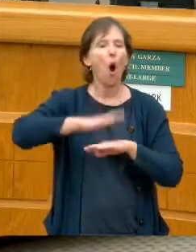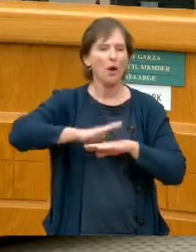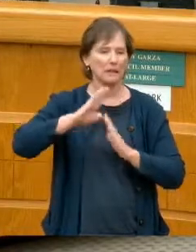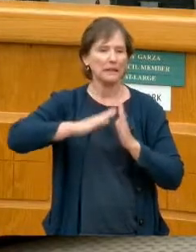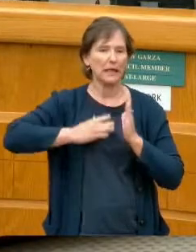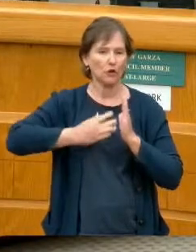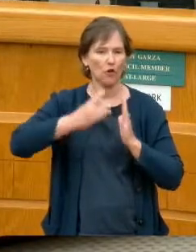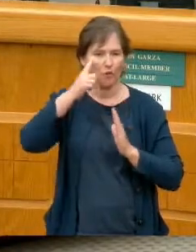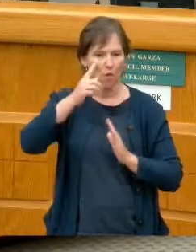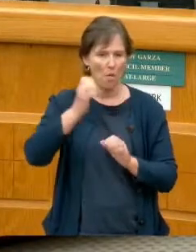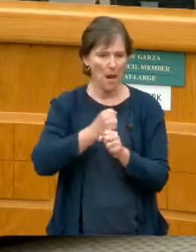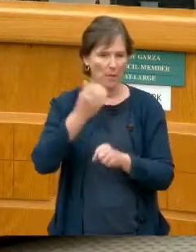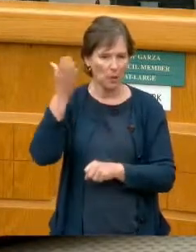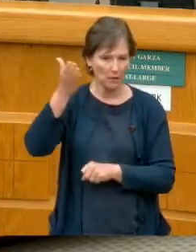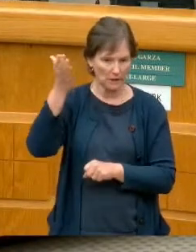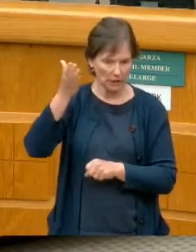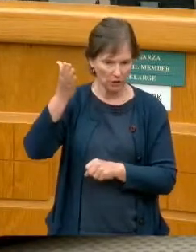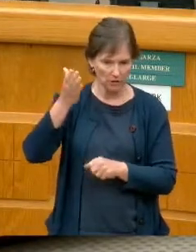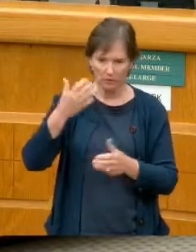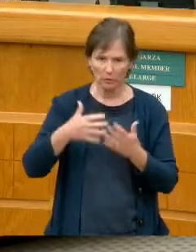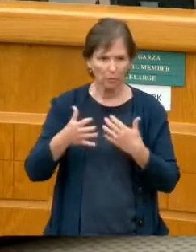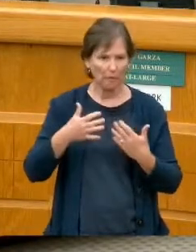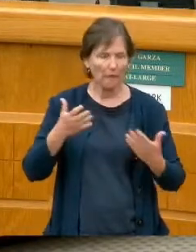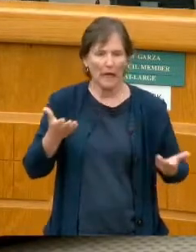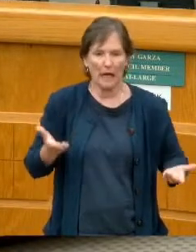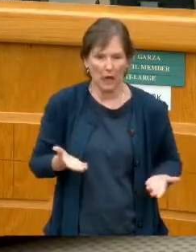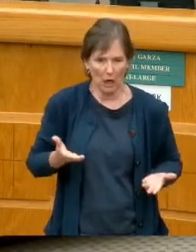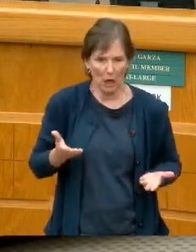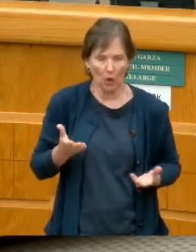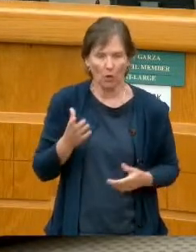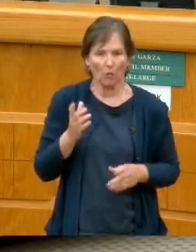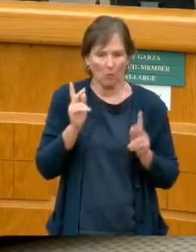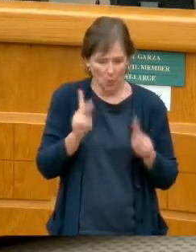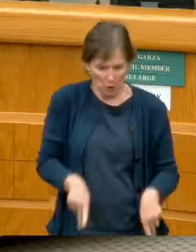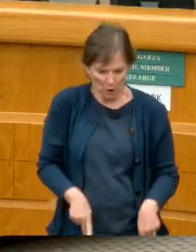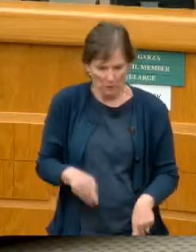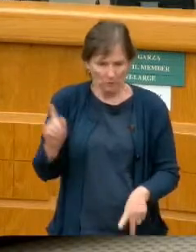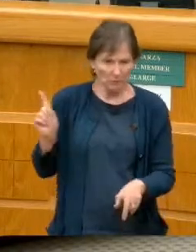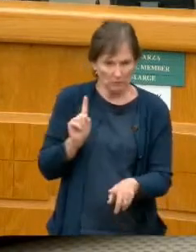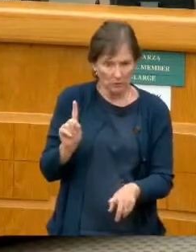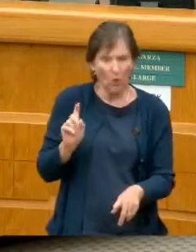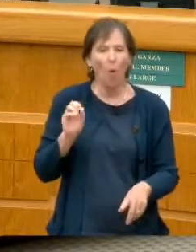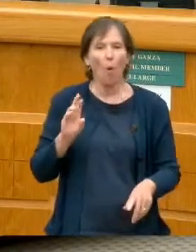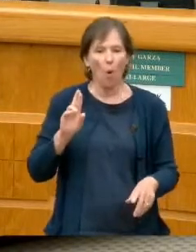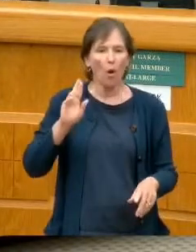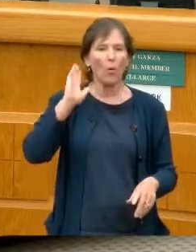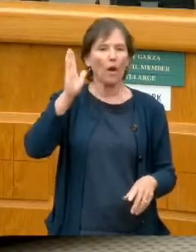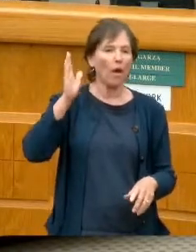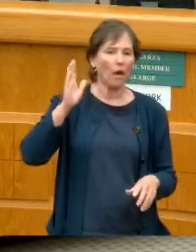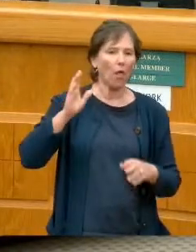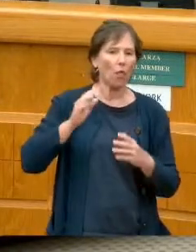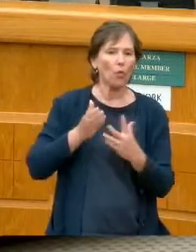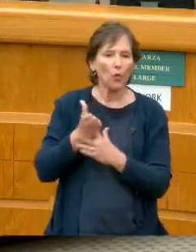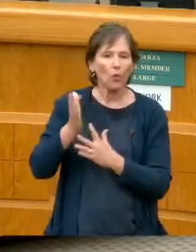had. Okay, so Mr. Zanoni, if you'll come, and then Annette, and then the county judge. County judge.